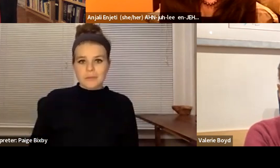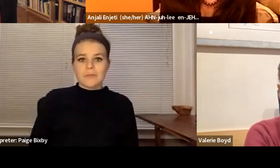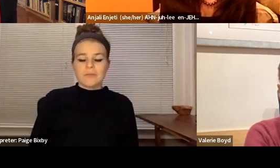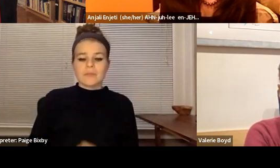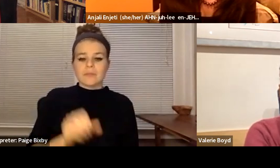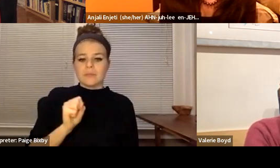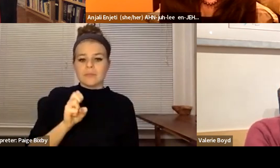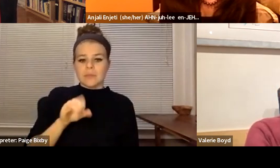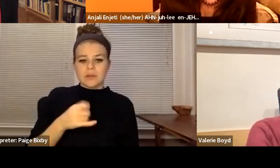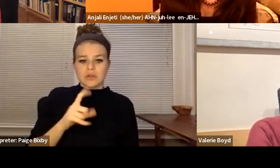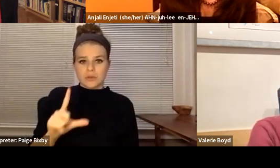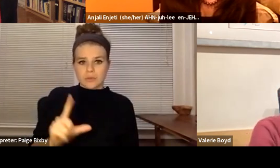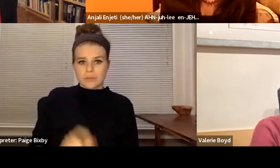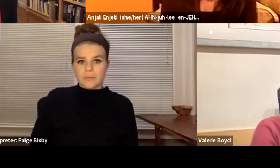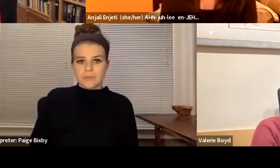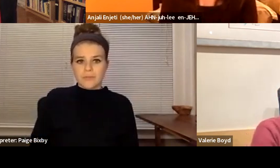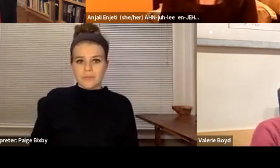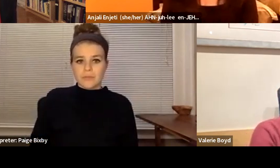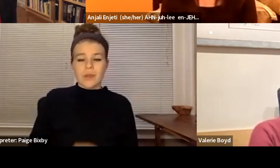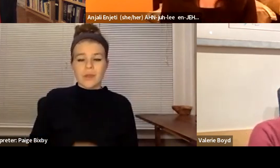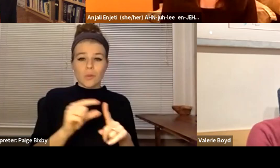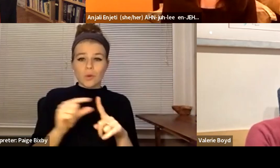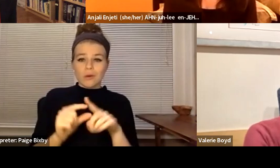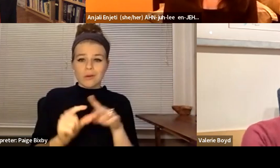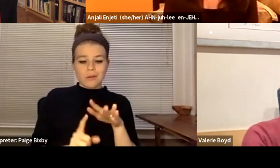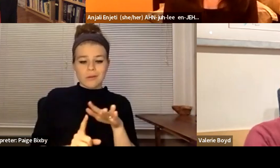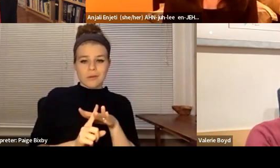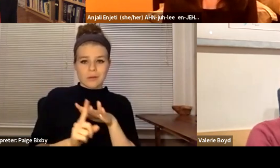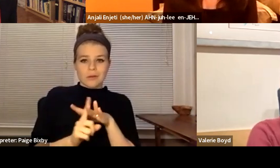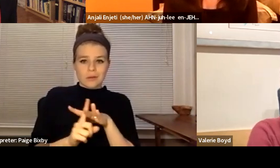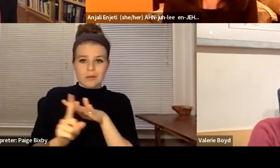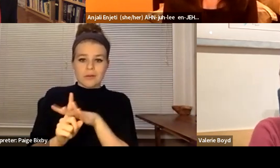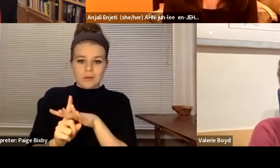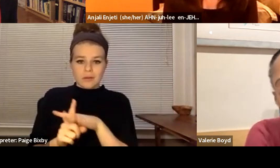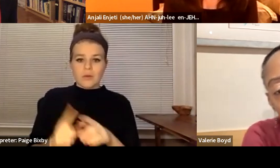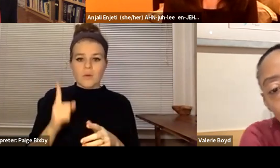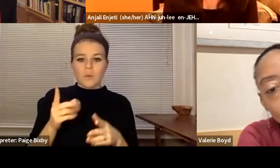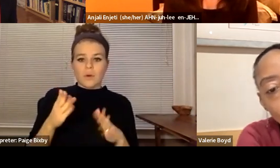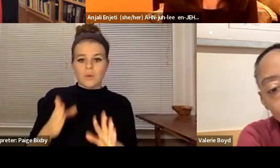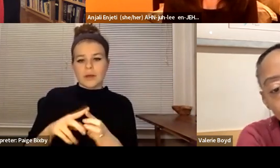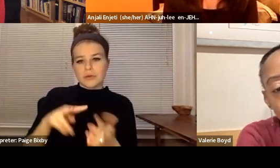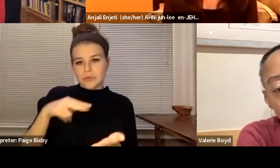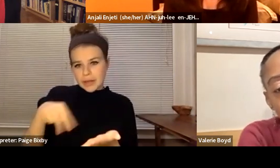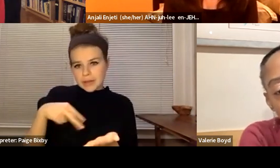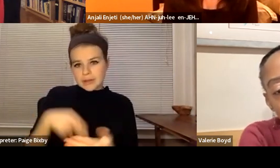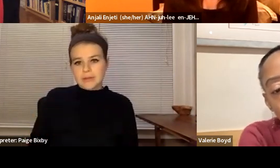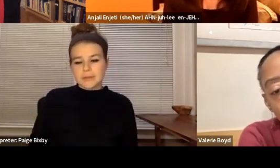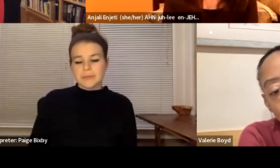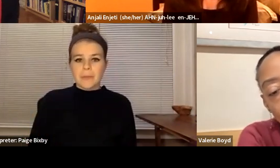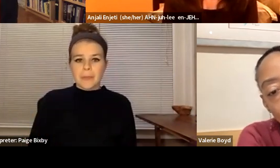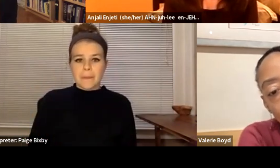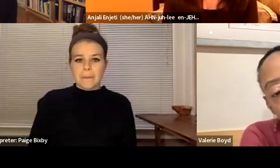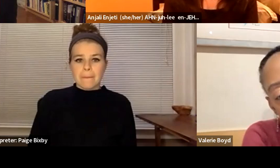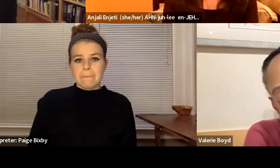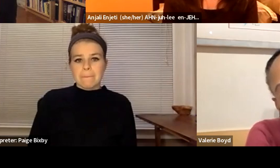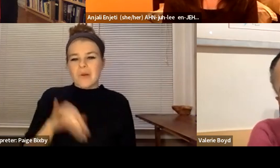Sejal. Words are surfacing, one way to dance. So that's kind of